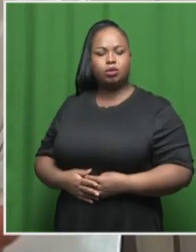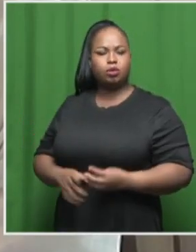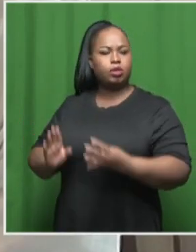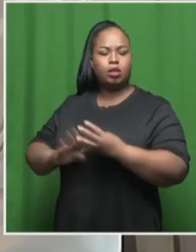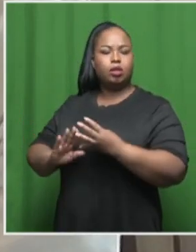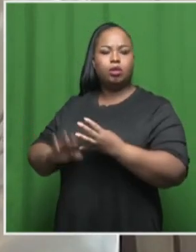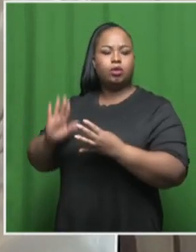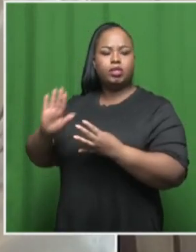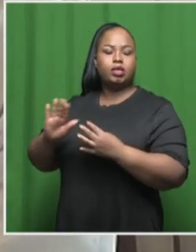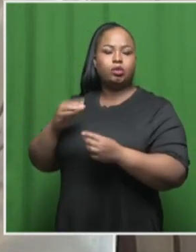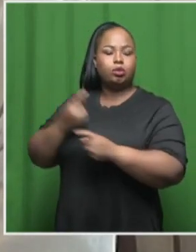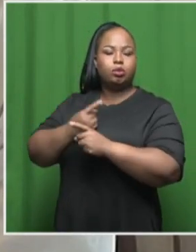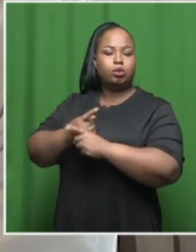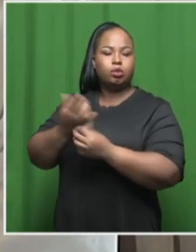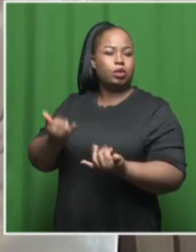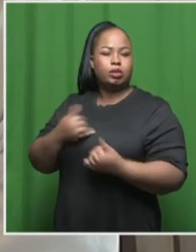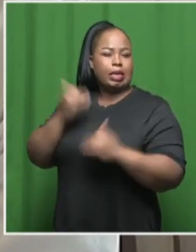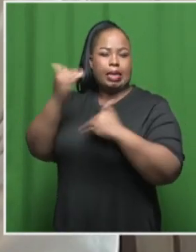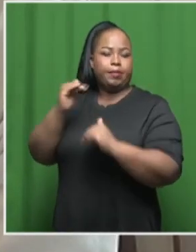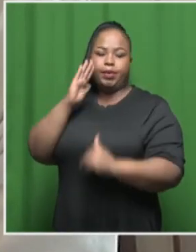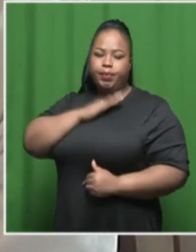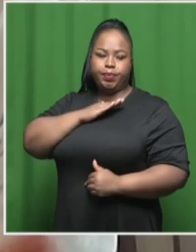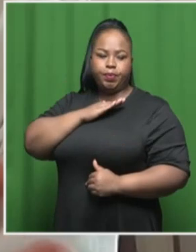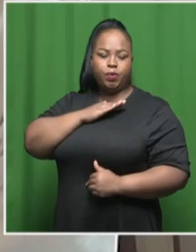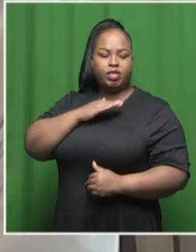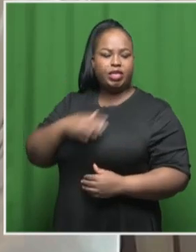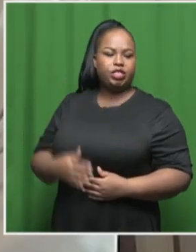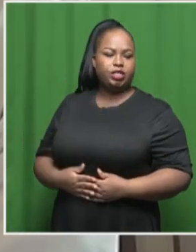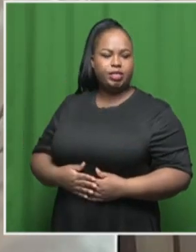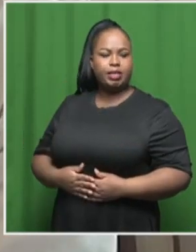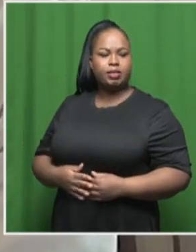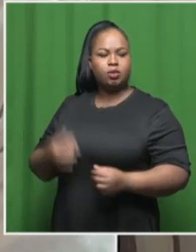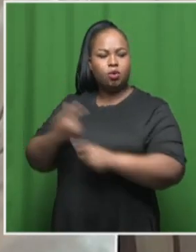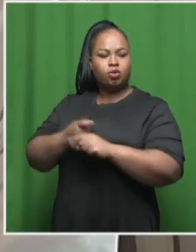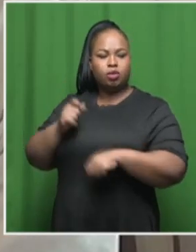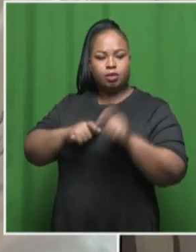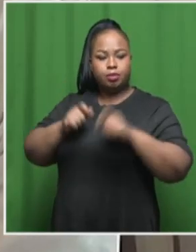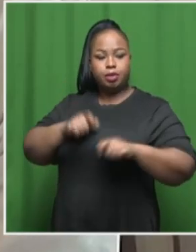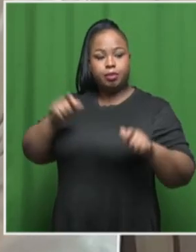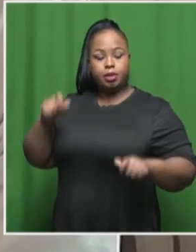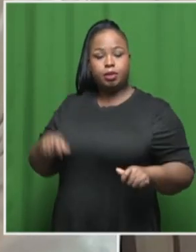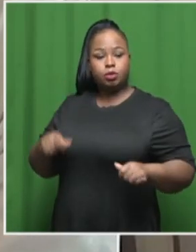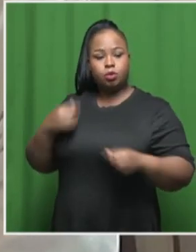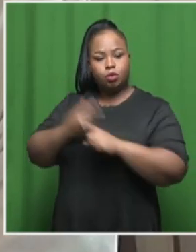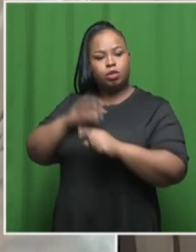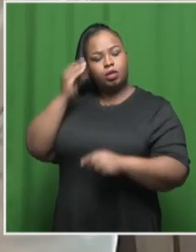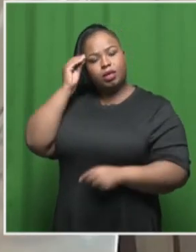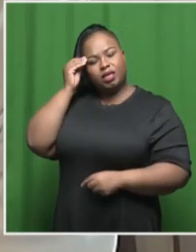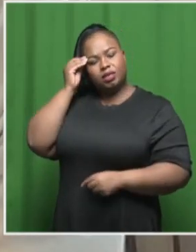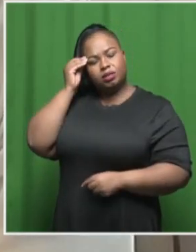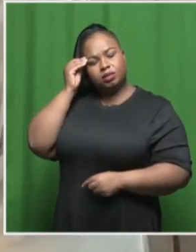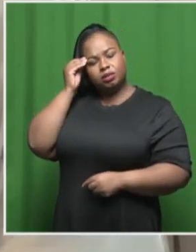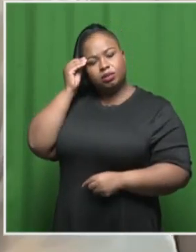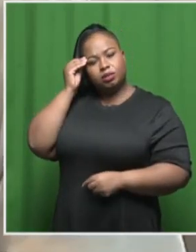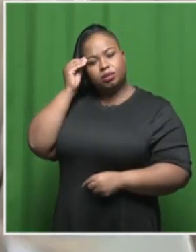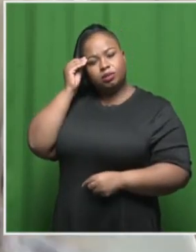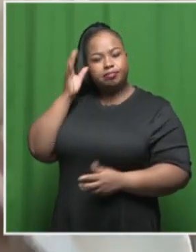It's not limited. Every person has their own reason for getting tattooed, which makes it such